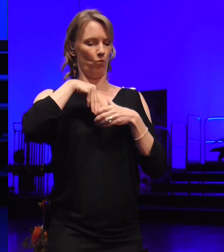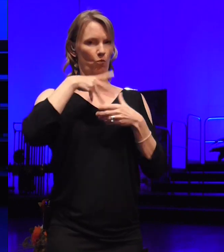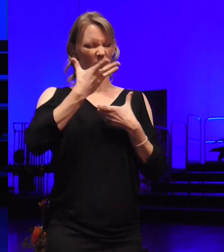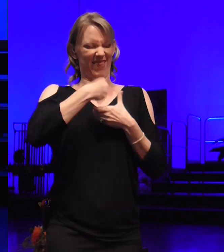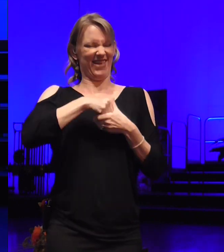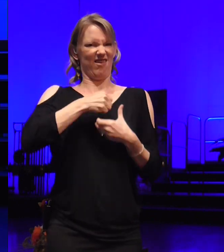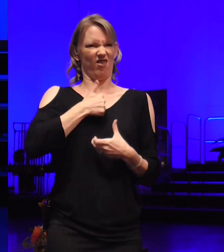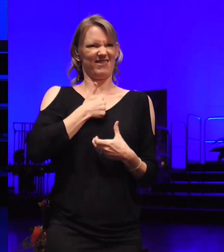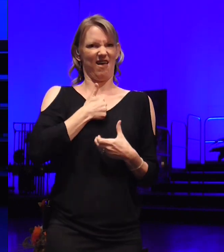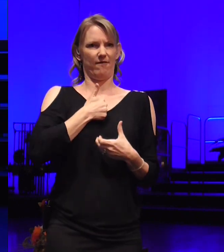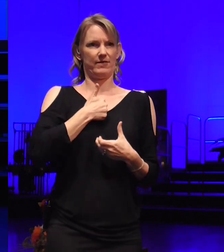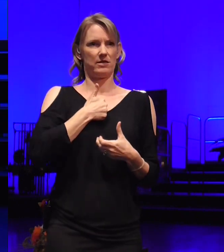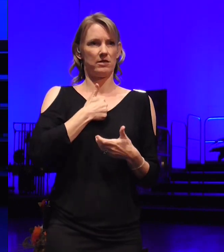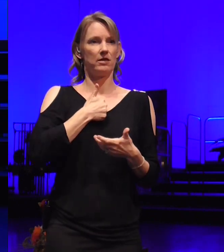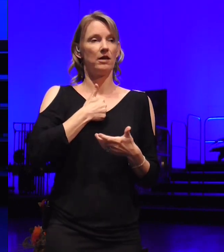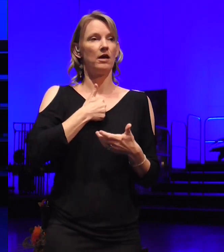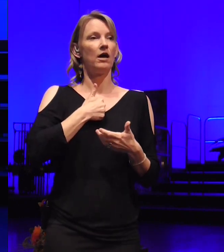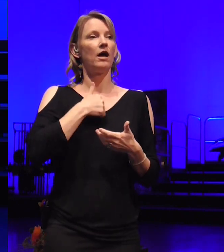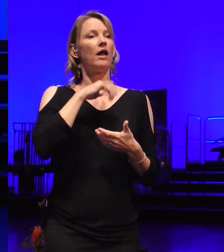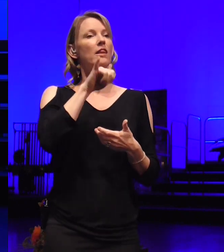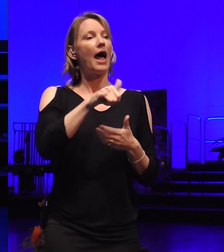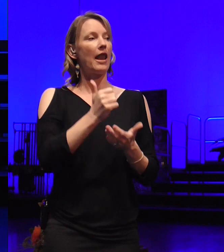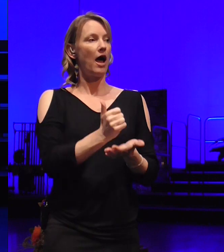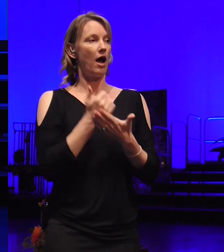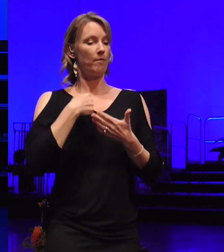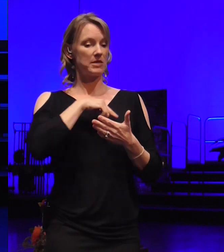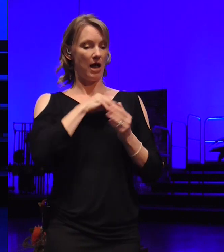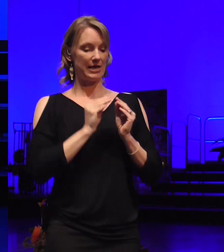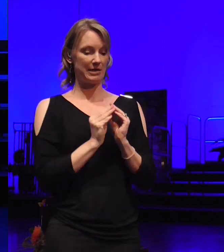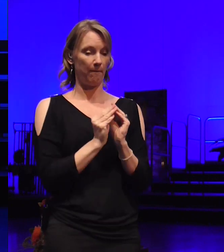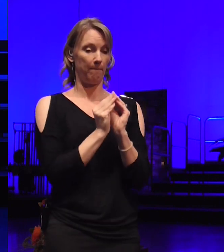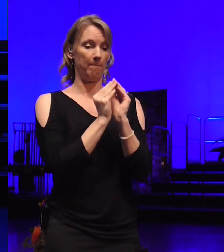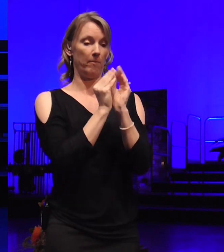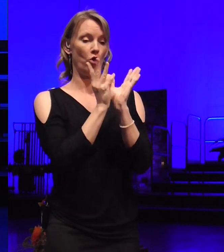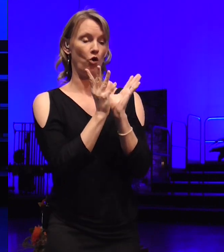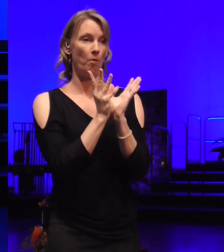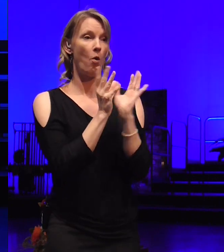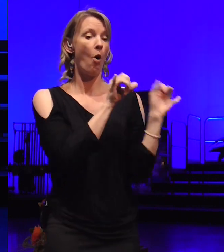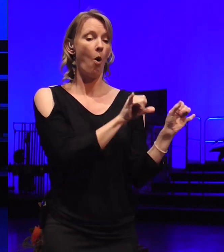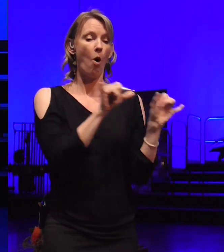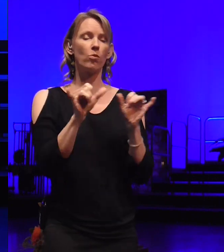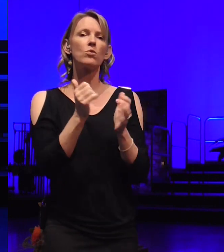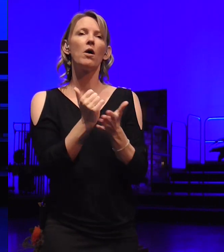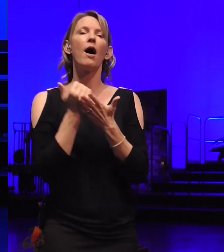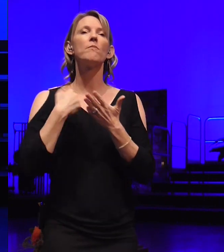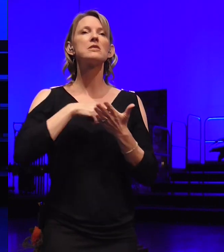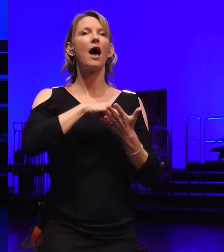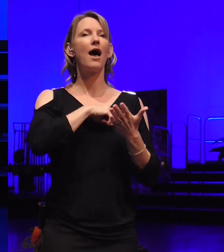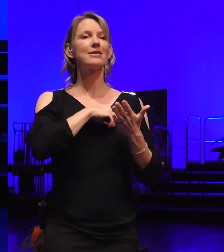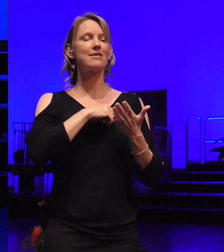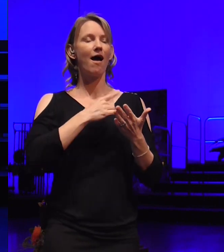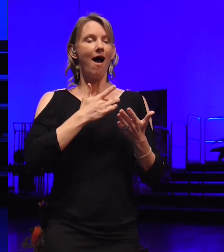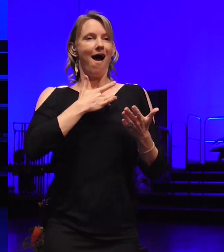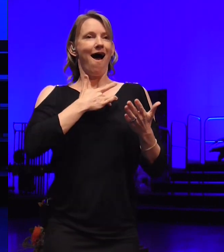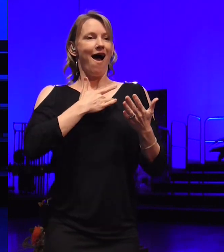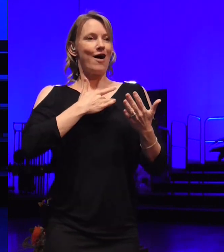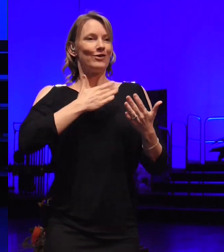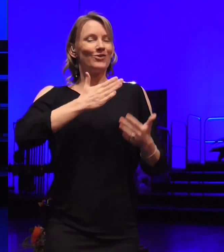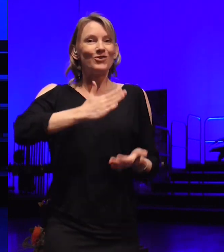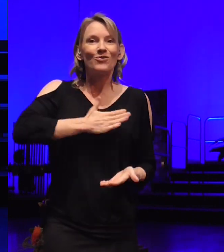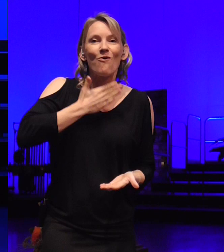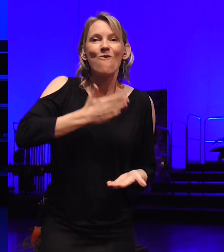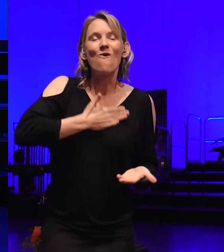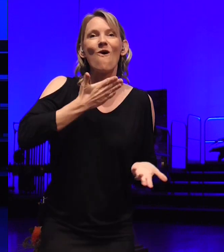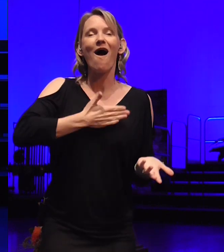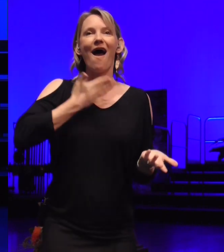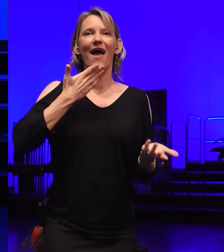world. And that not only helps us to bloom, but that it activates a sense of joy within us and helps